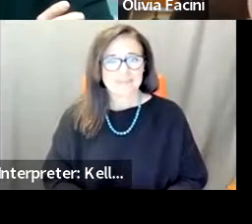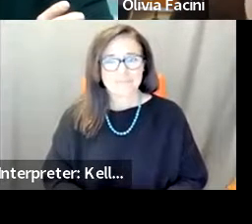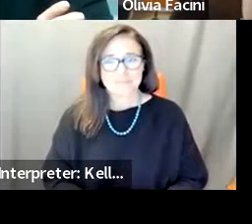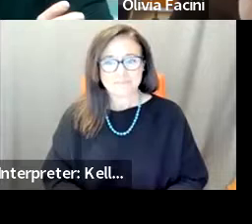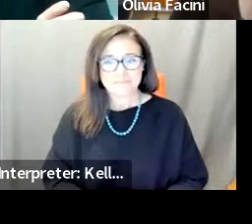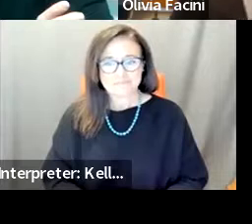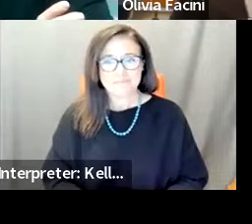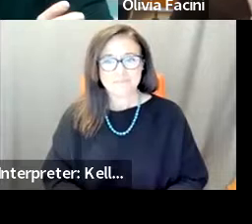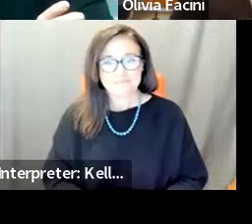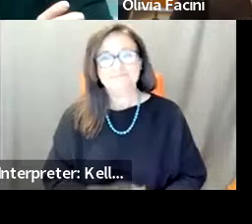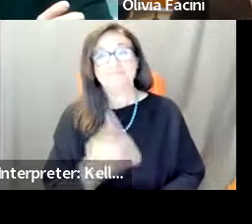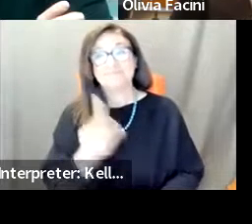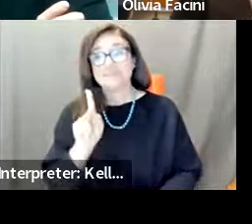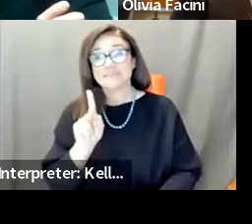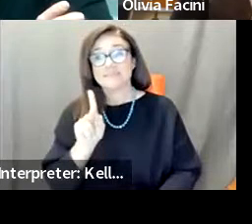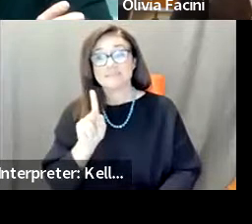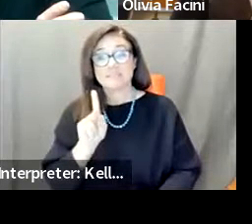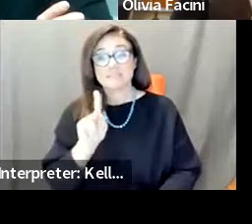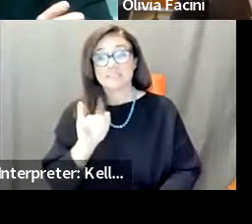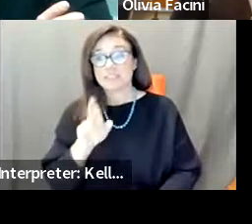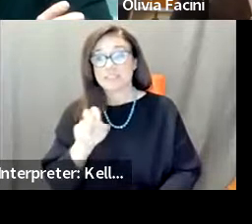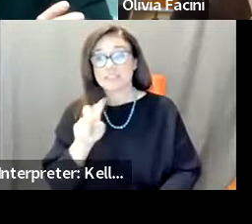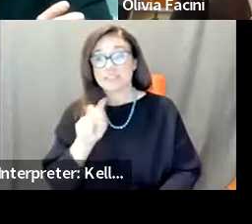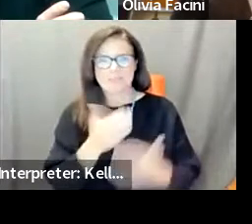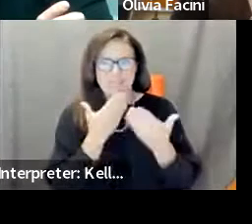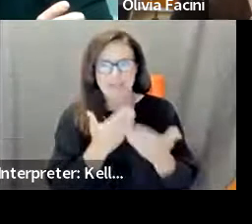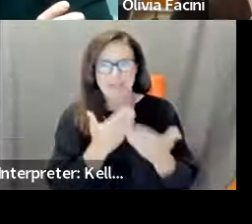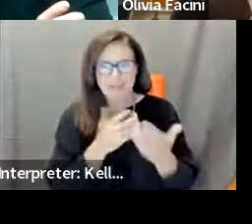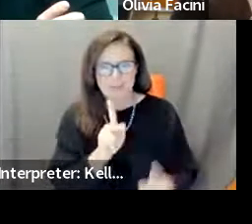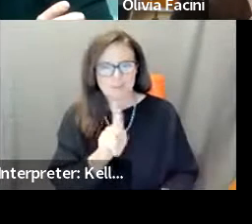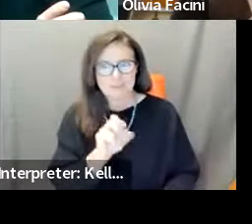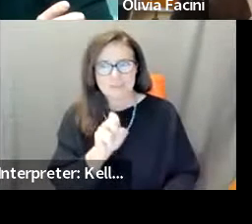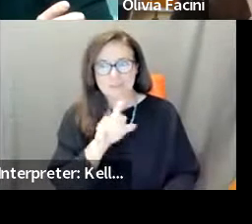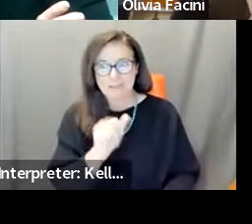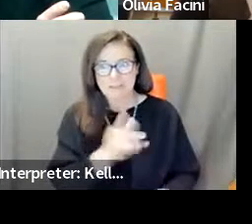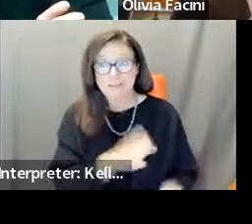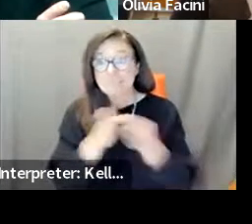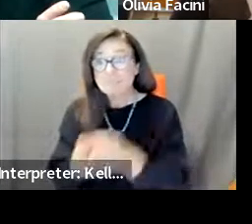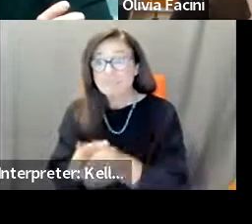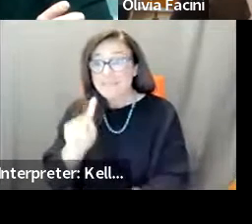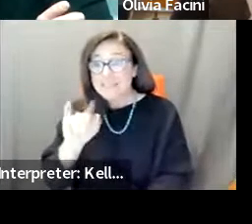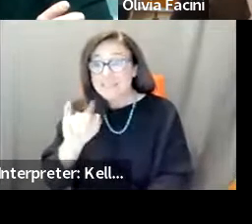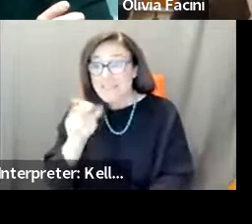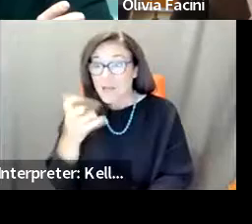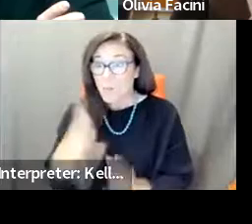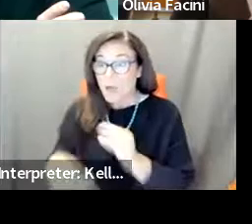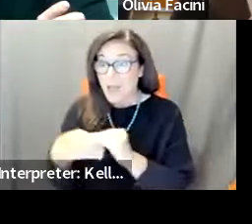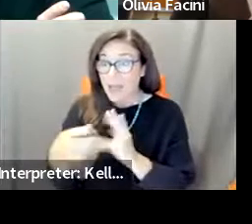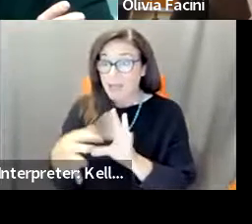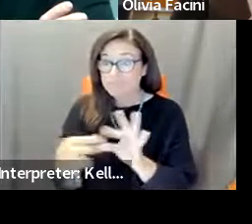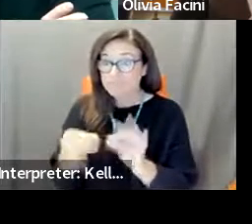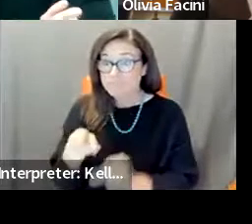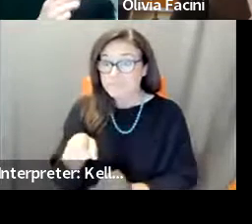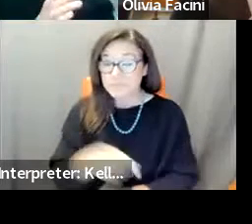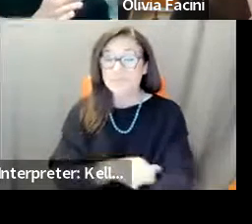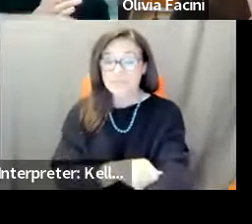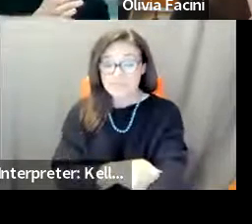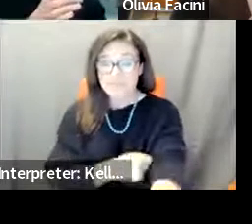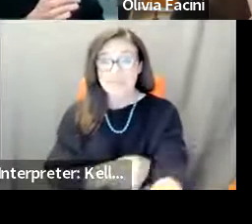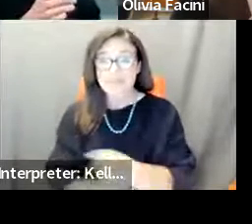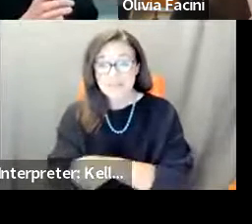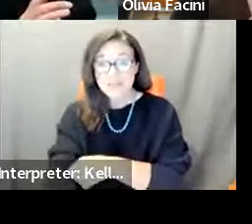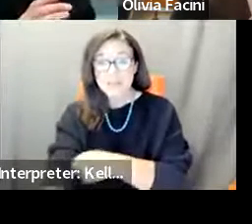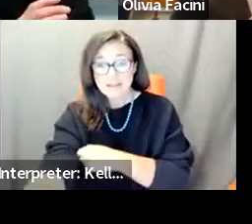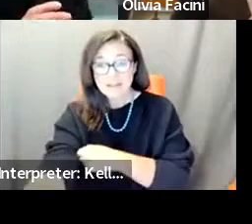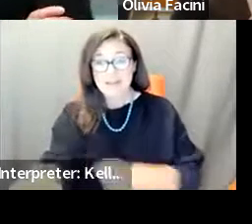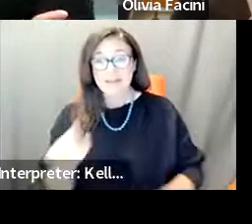Yeah, thank you, Krystal. Tina, you have anything you want to add? Yeah. So for me, so I apologize. I